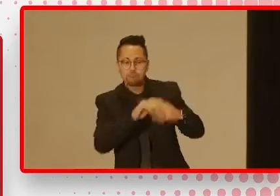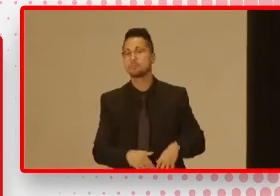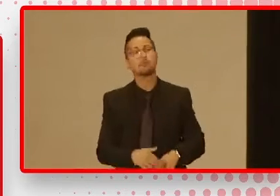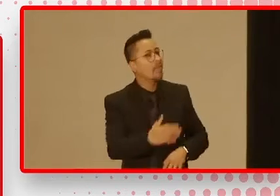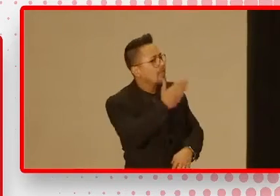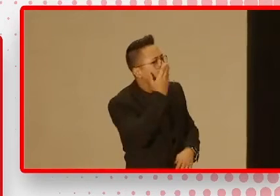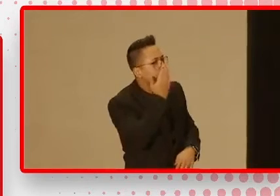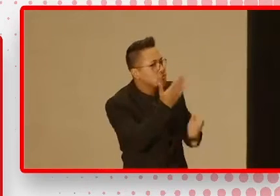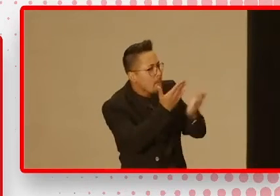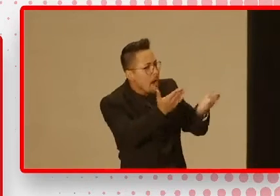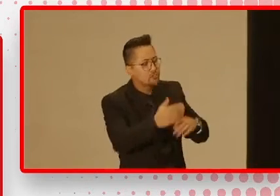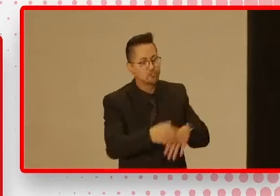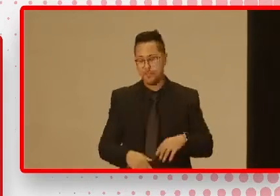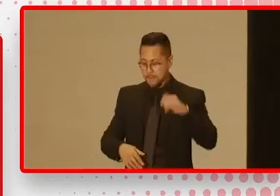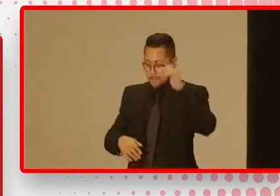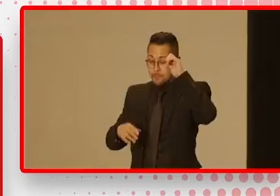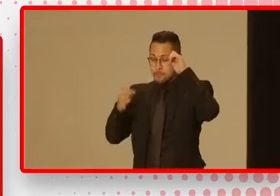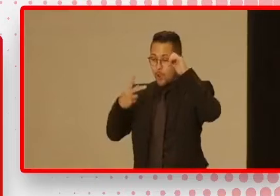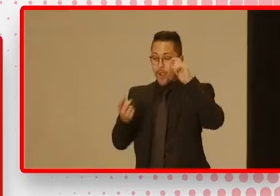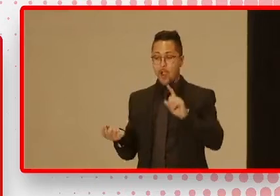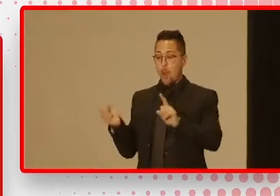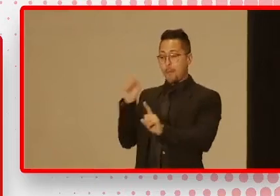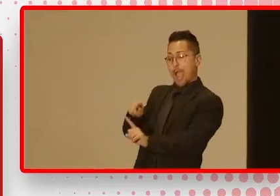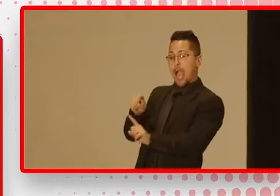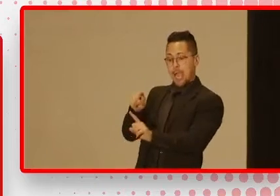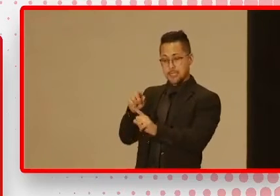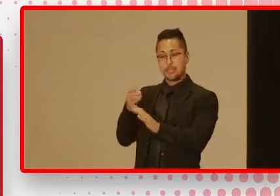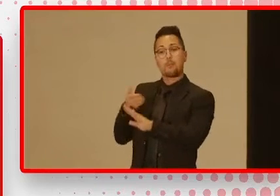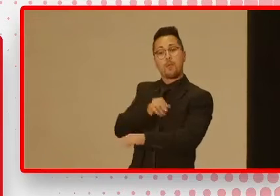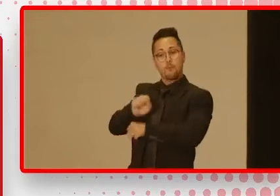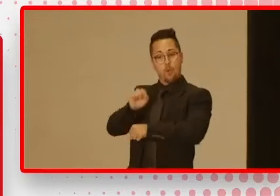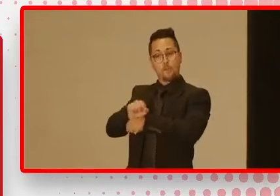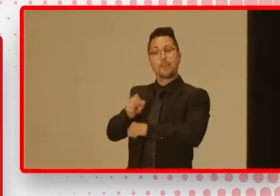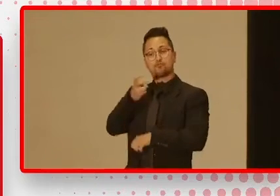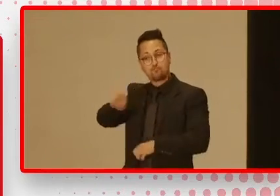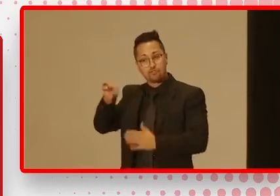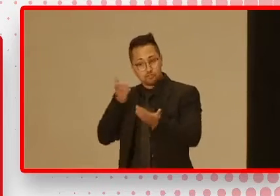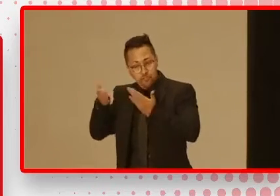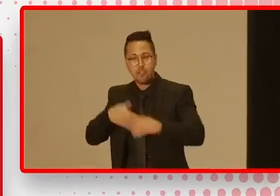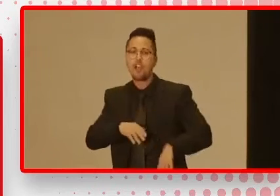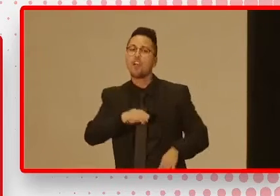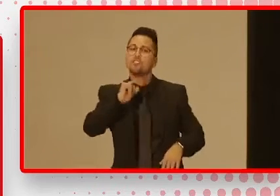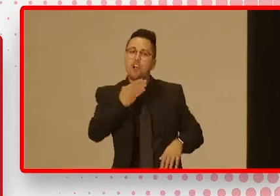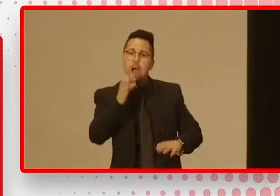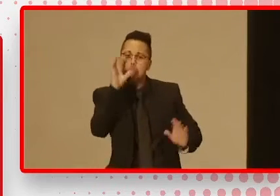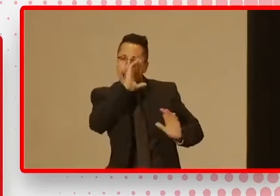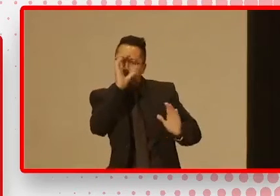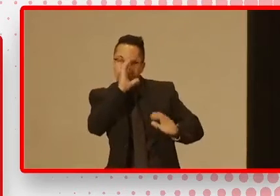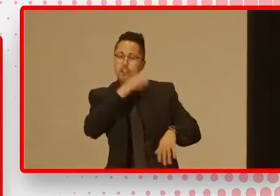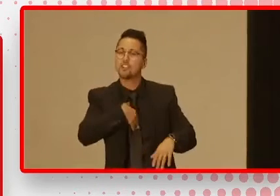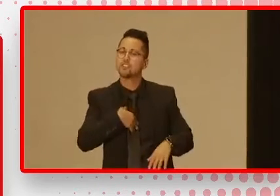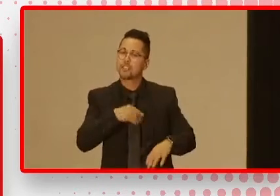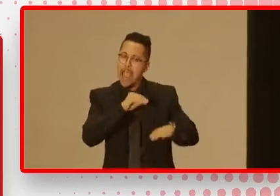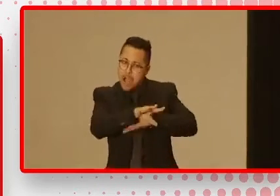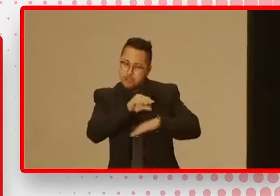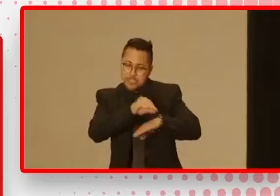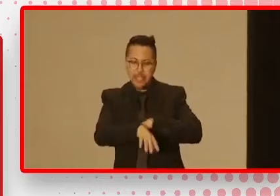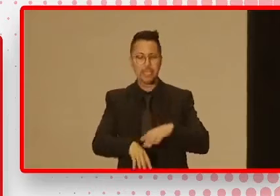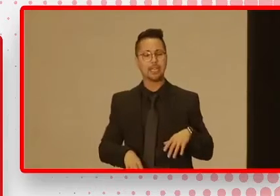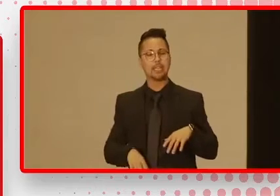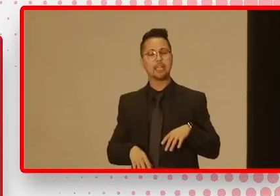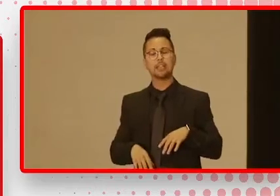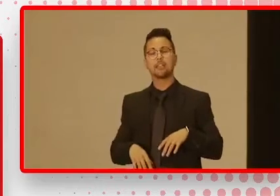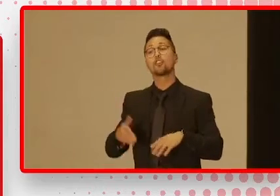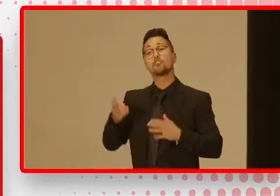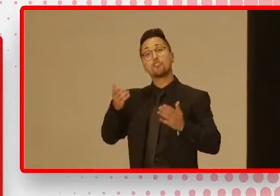welcome. So back to the pre-employment transition services. So job exploration counseling is one of those 5. And the services, they do